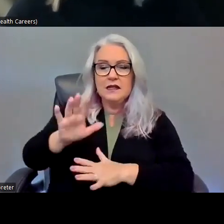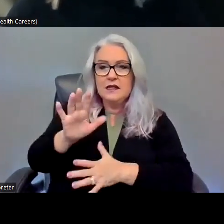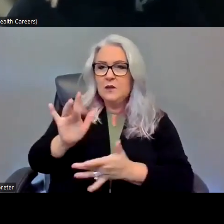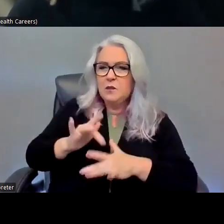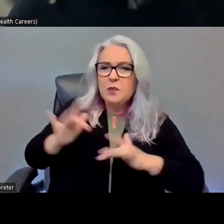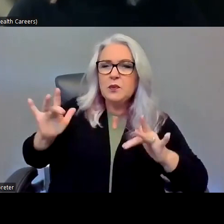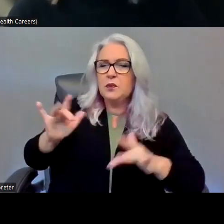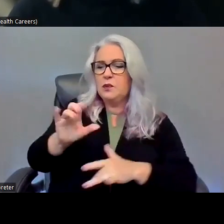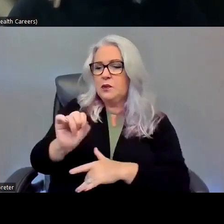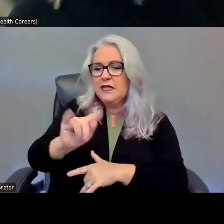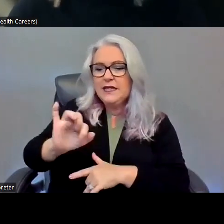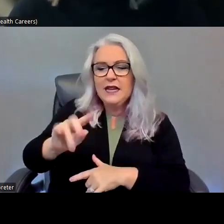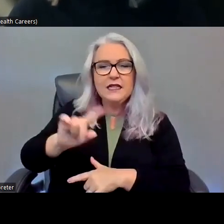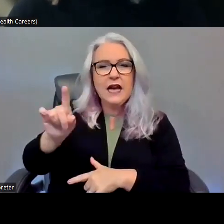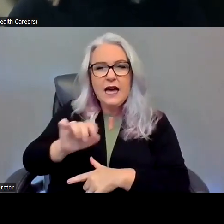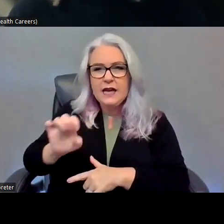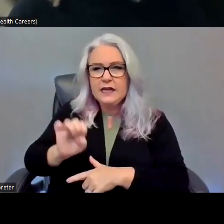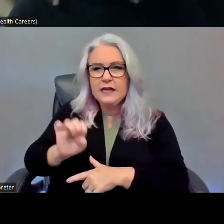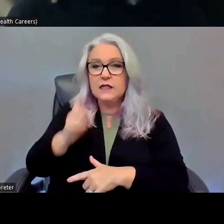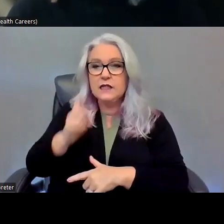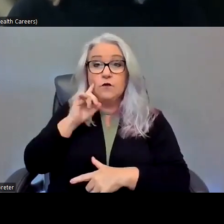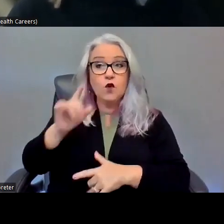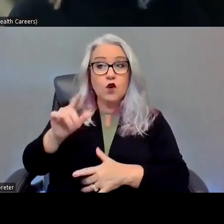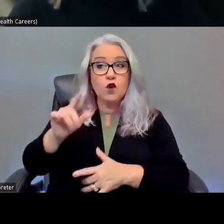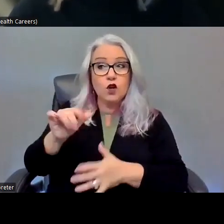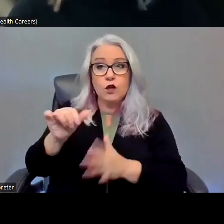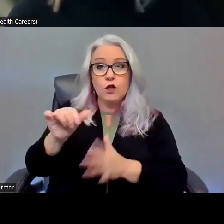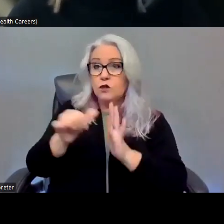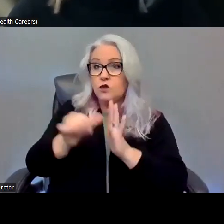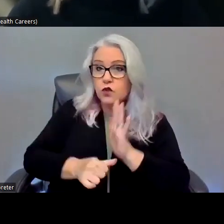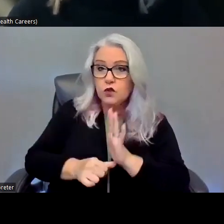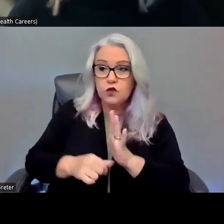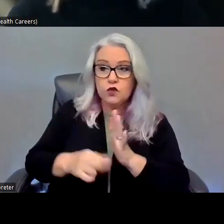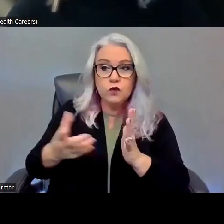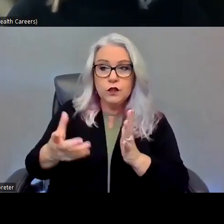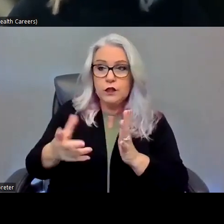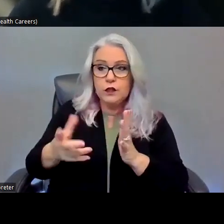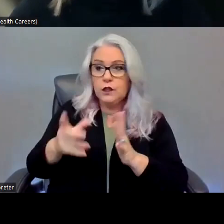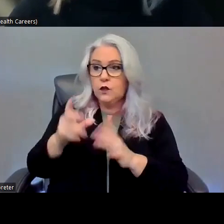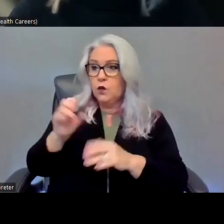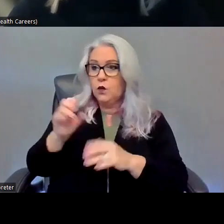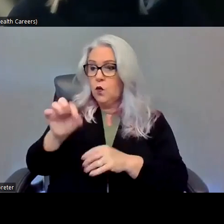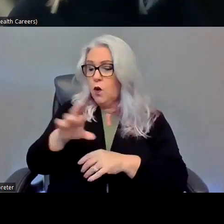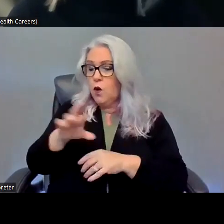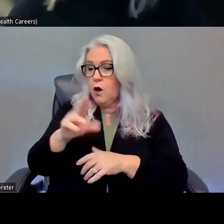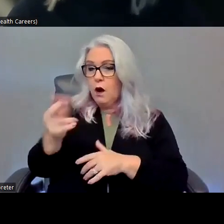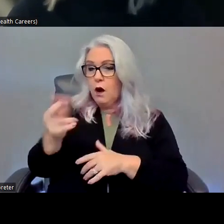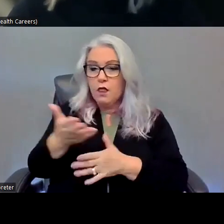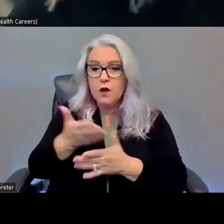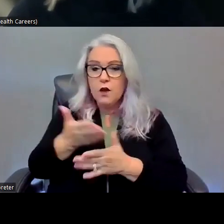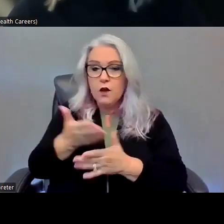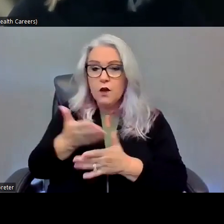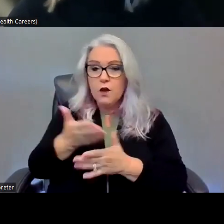sanitized for surgeries and other procedures, and just the general overall cleaning of